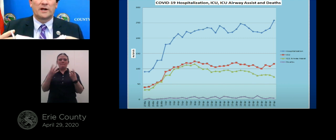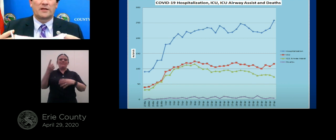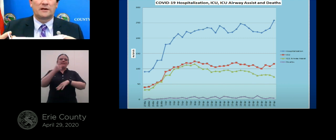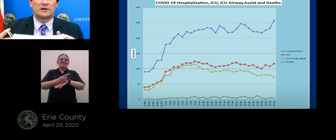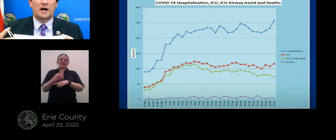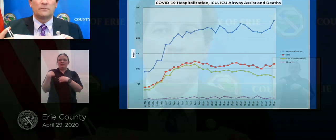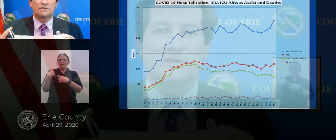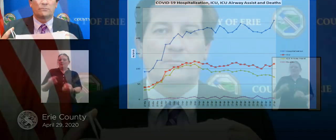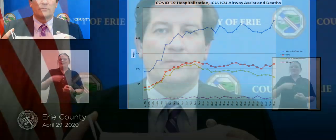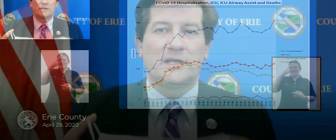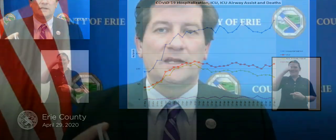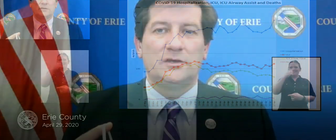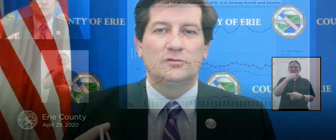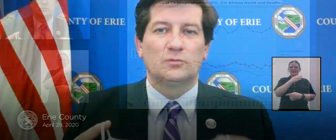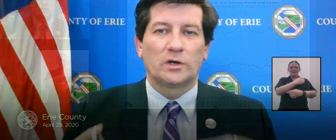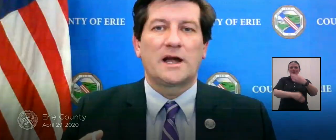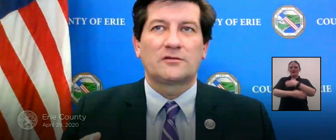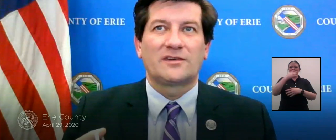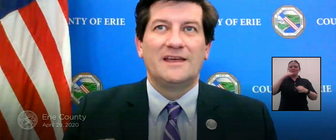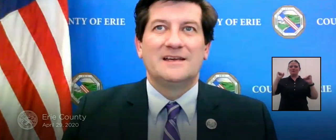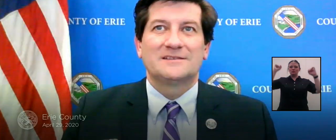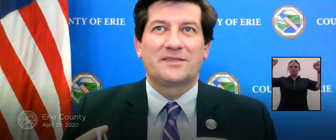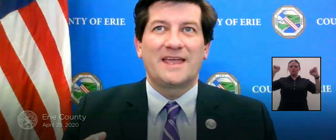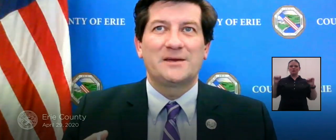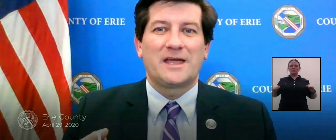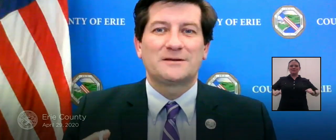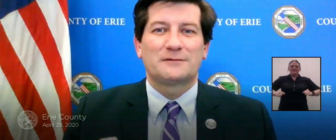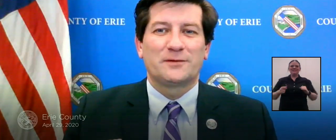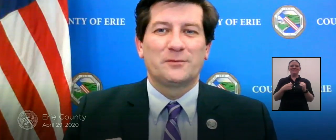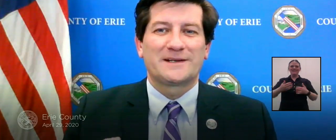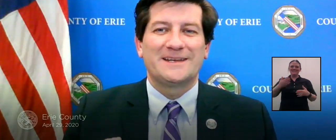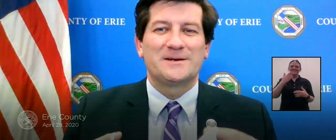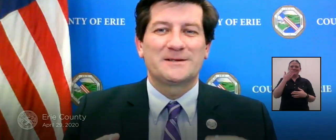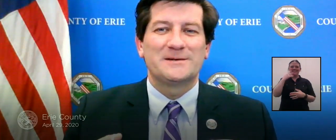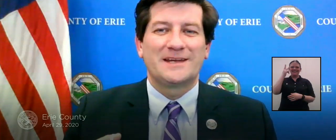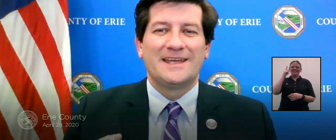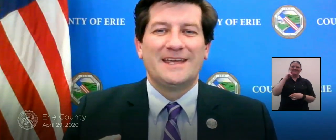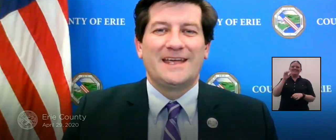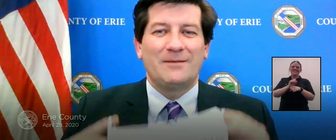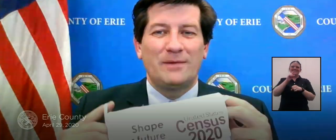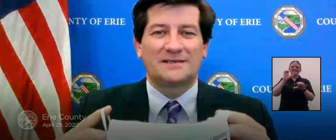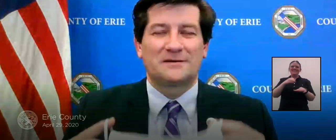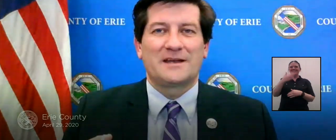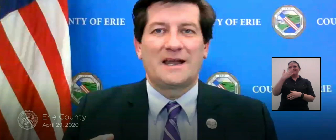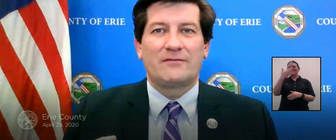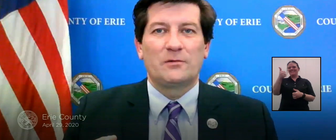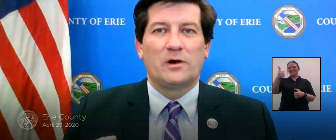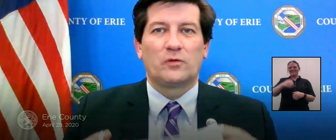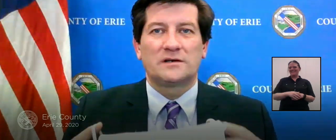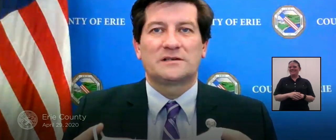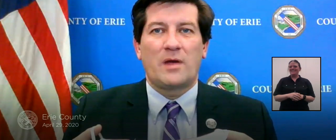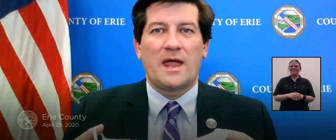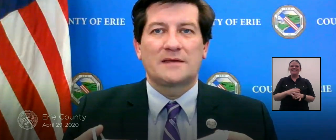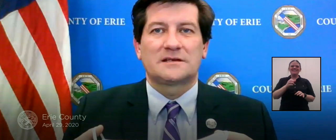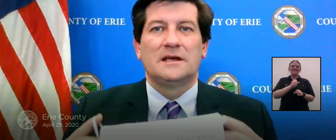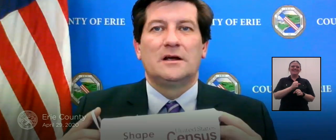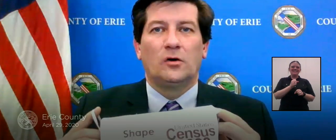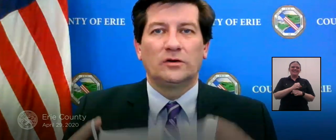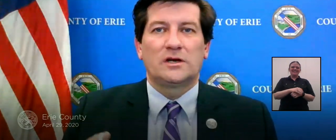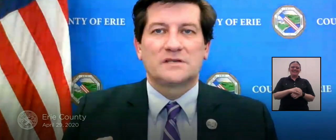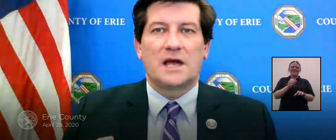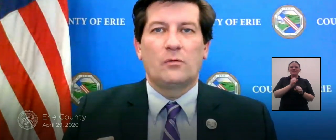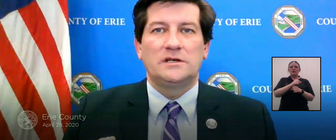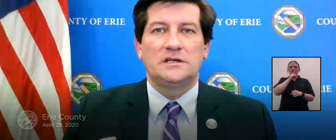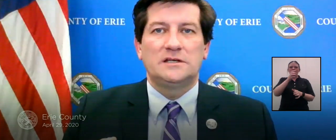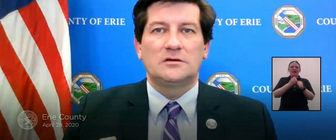to the point I think her arms are probably getting huge workouts. So thank you, Kendra, for the work that you're doing, and make certain that everyone wears their mask,